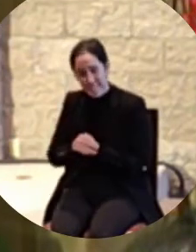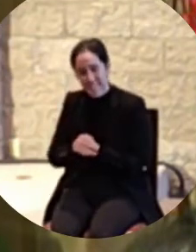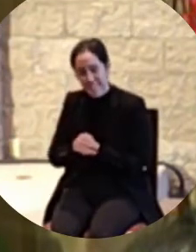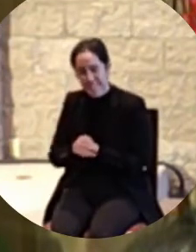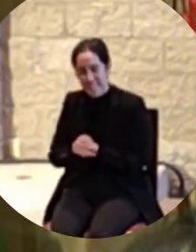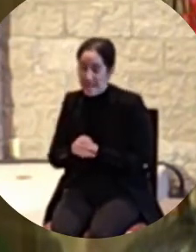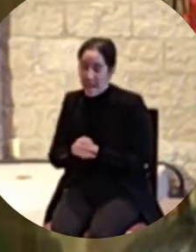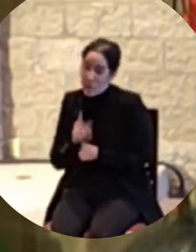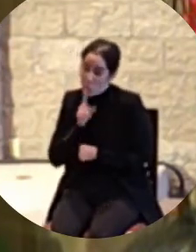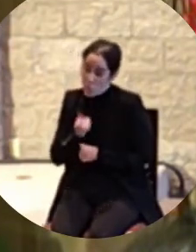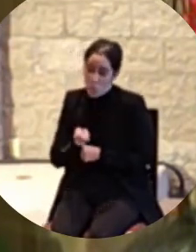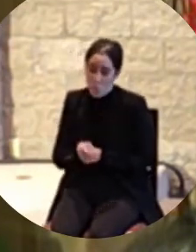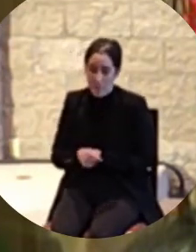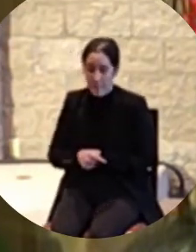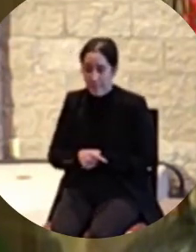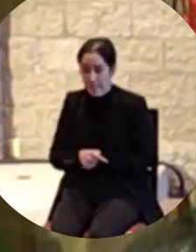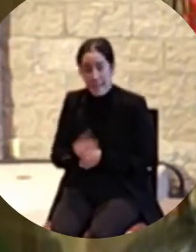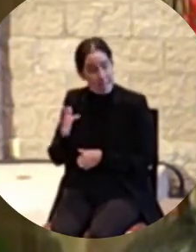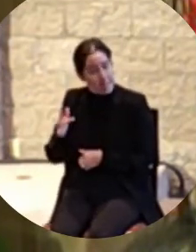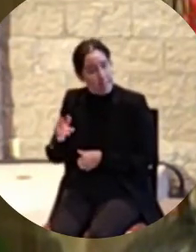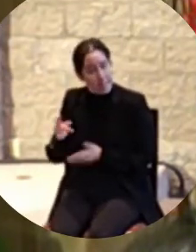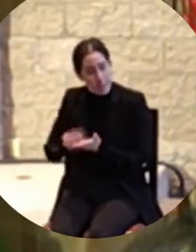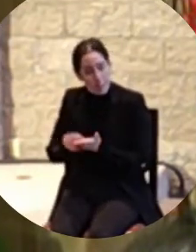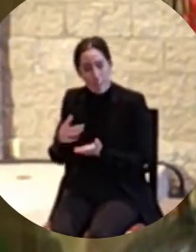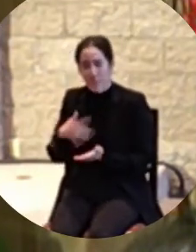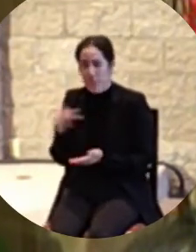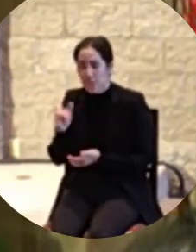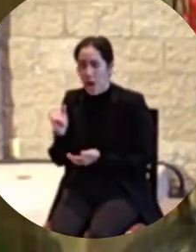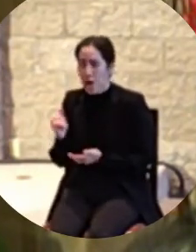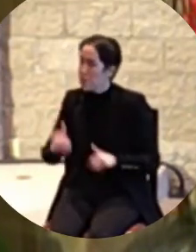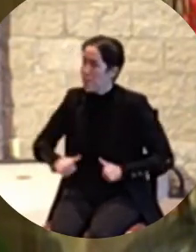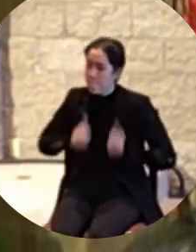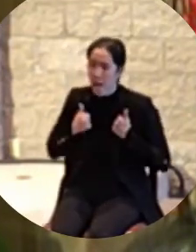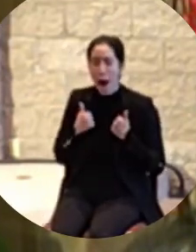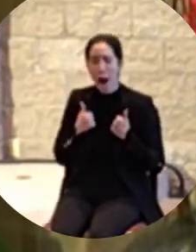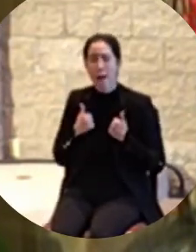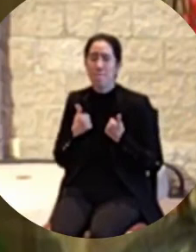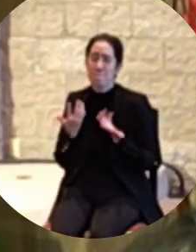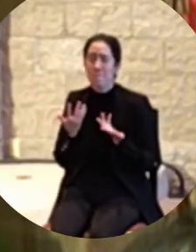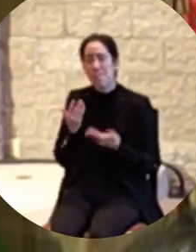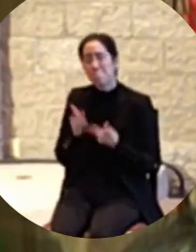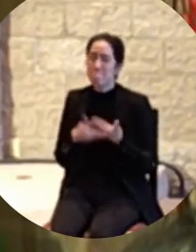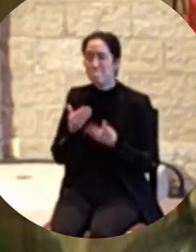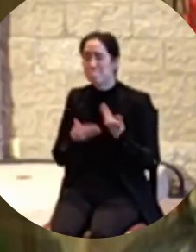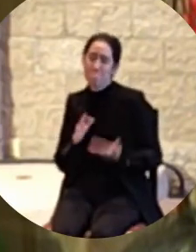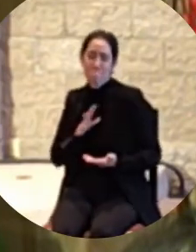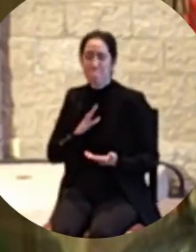everything starts floating around. Our life is fine, and then suddenly something happens.